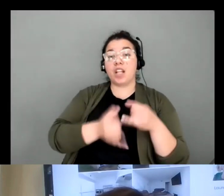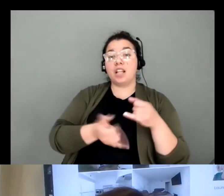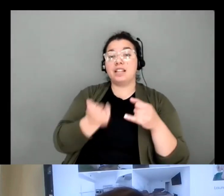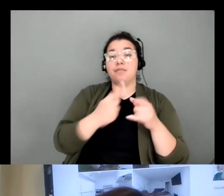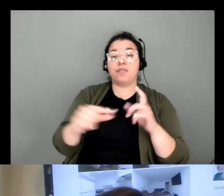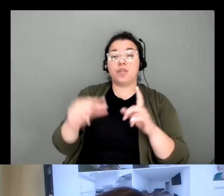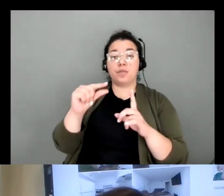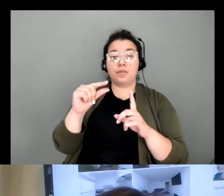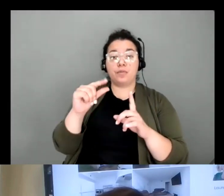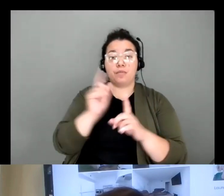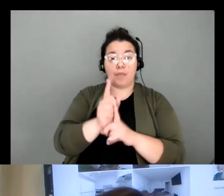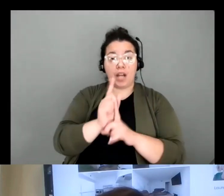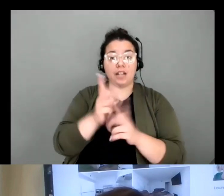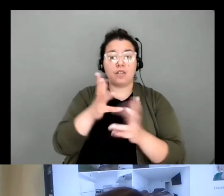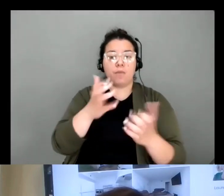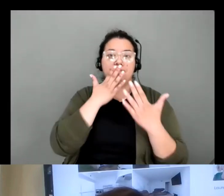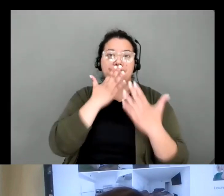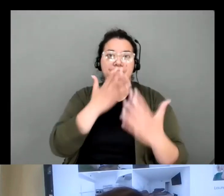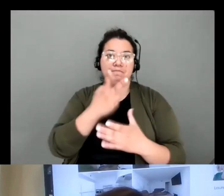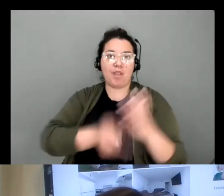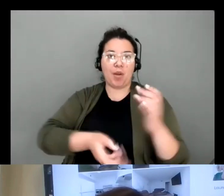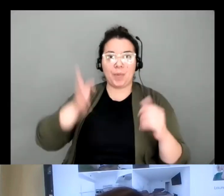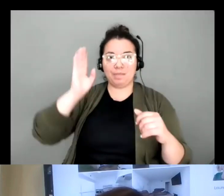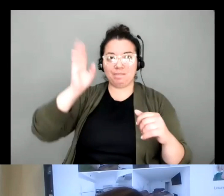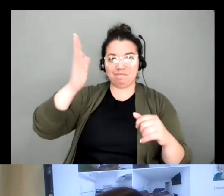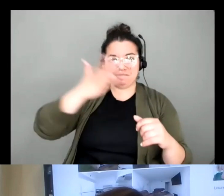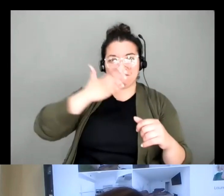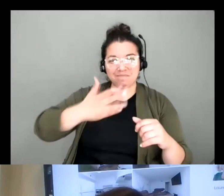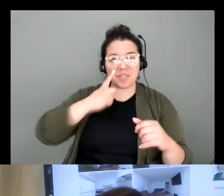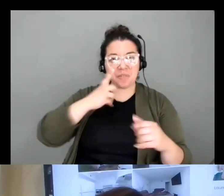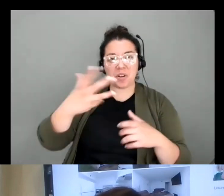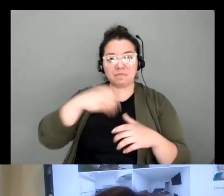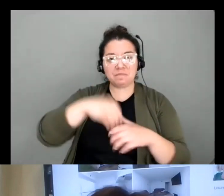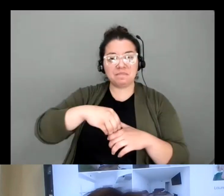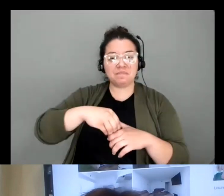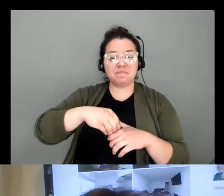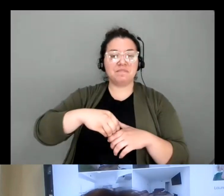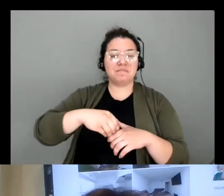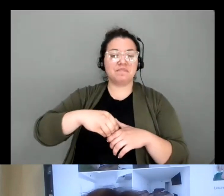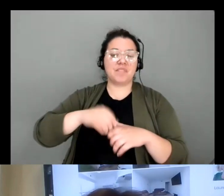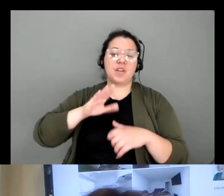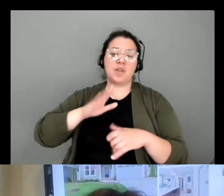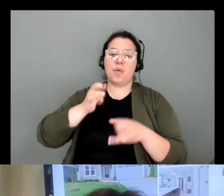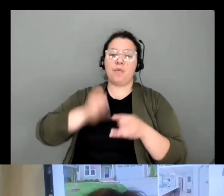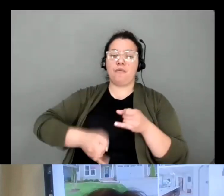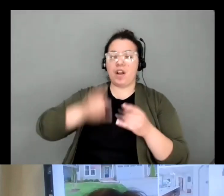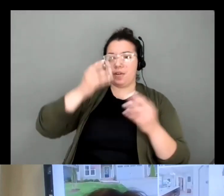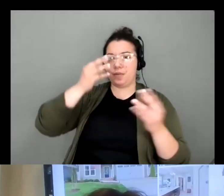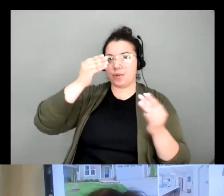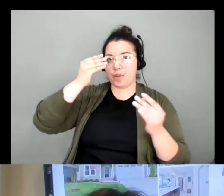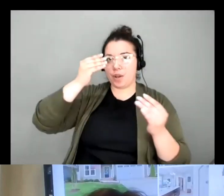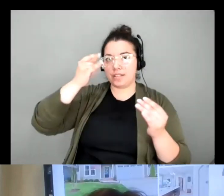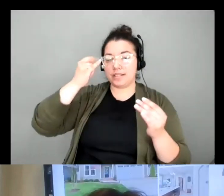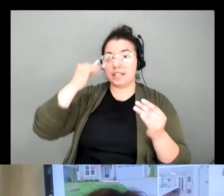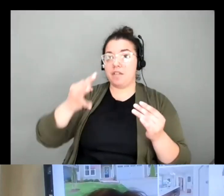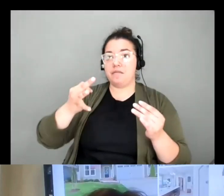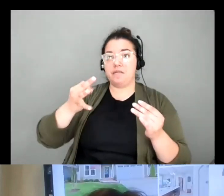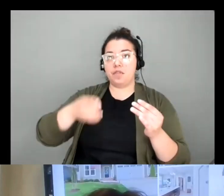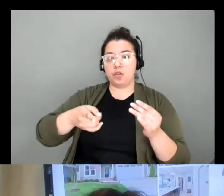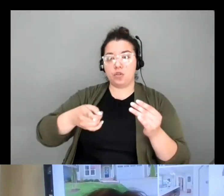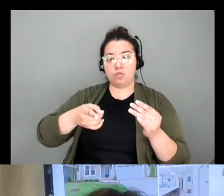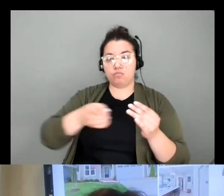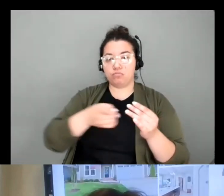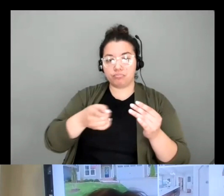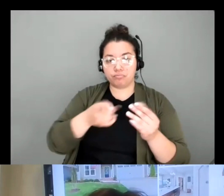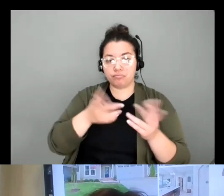to thank our guests very much for being here. Give us your sort of final thoughts. If you're talking to students who